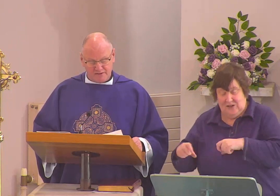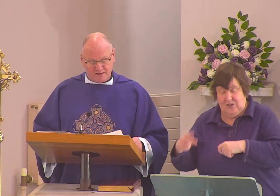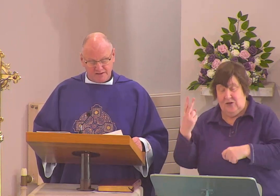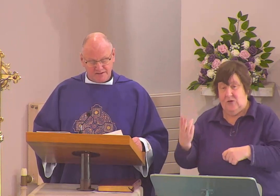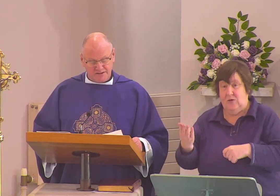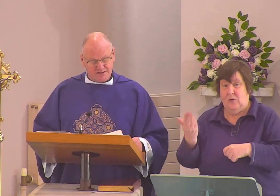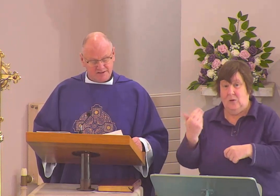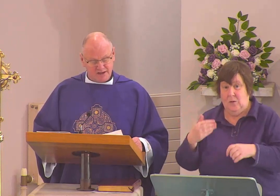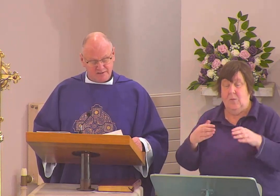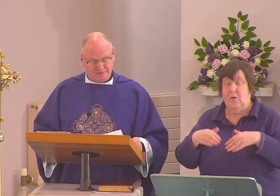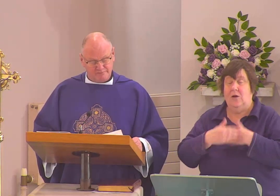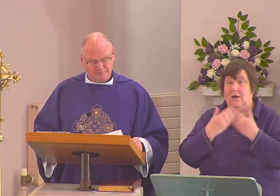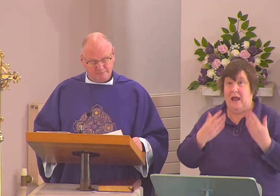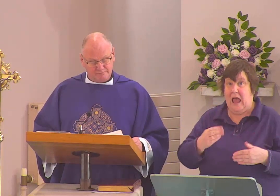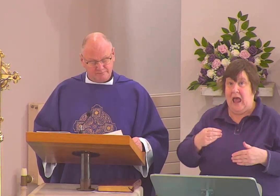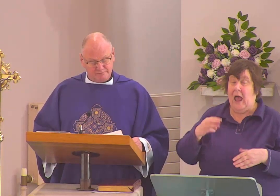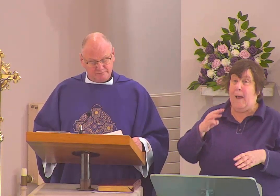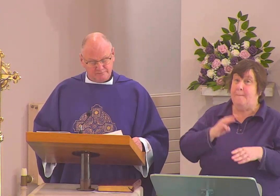of the things Jesus said.